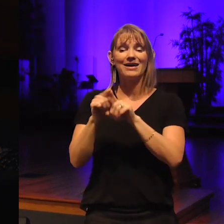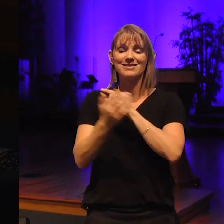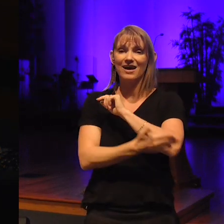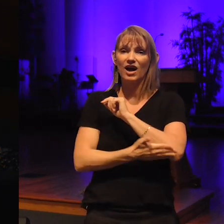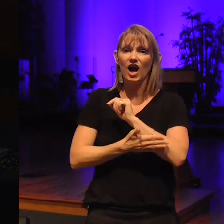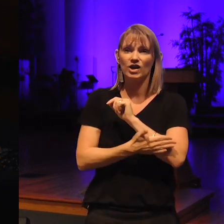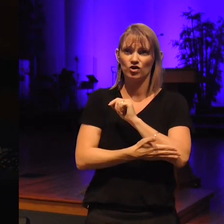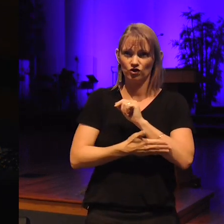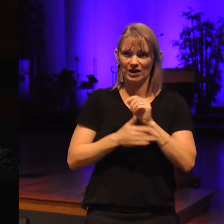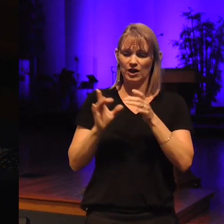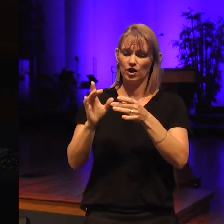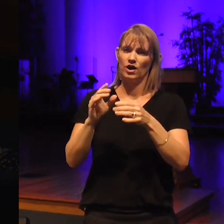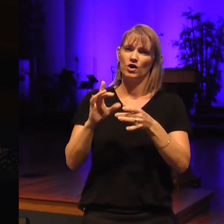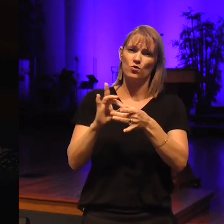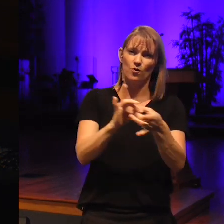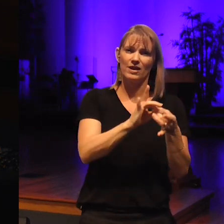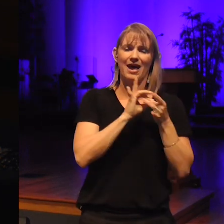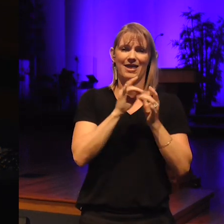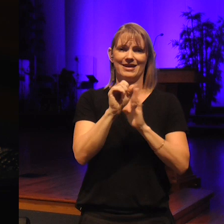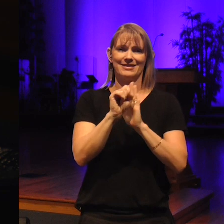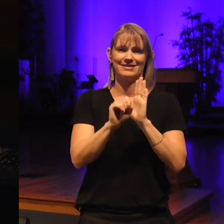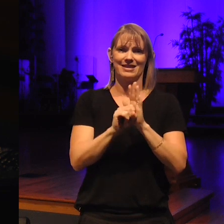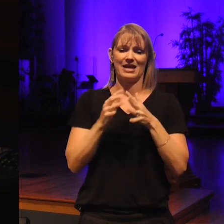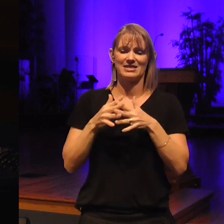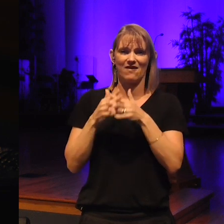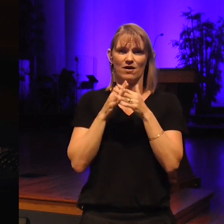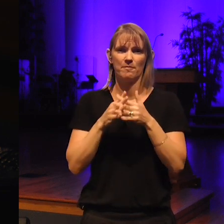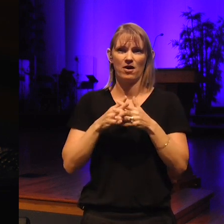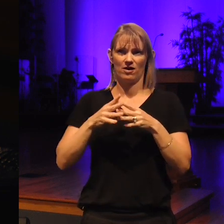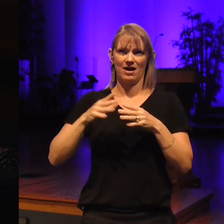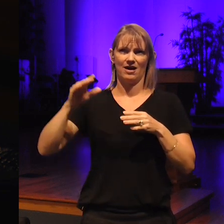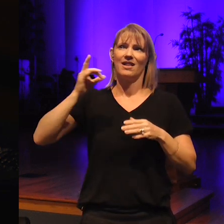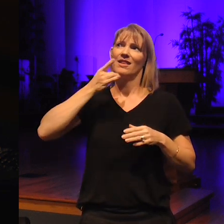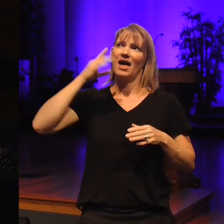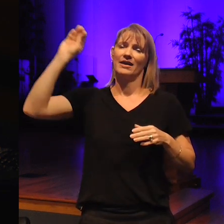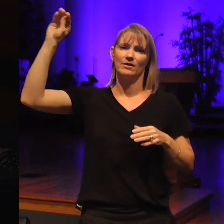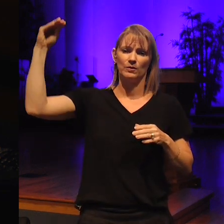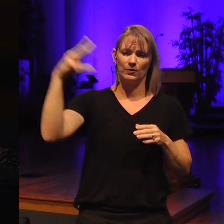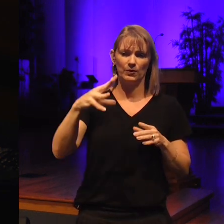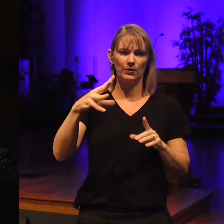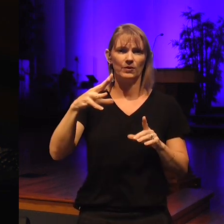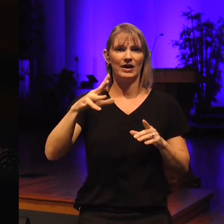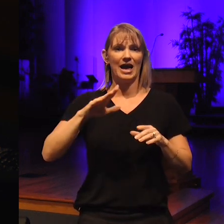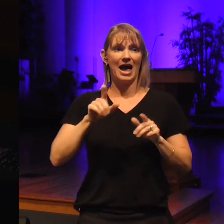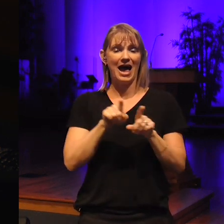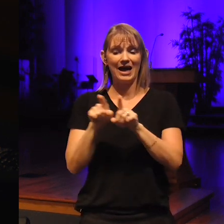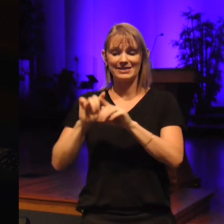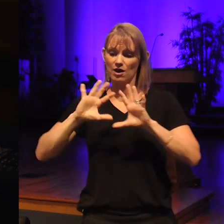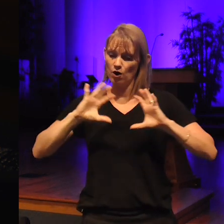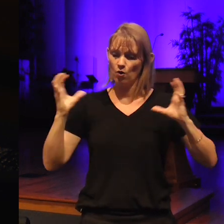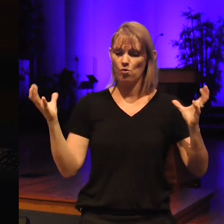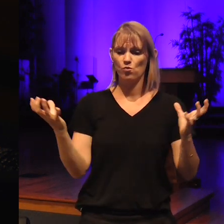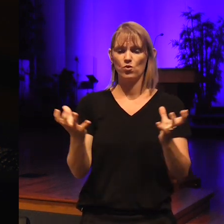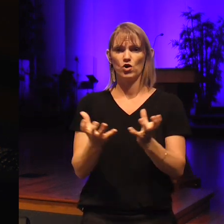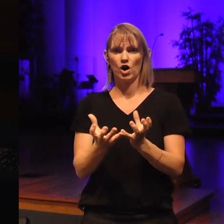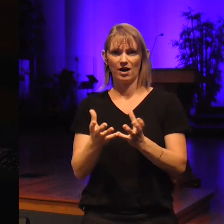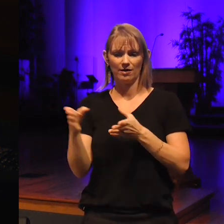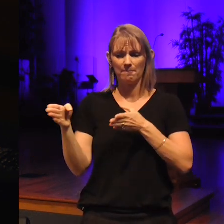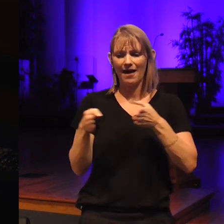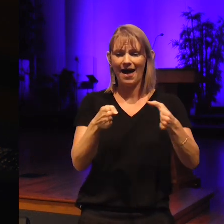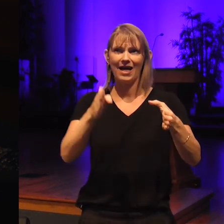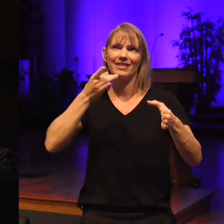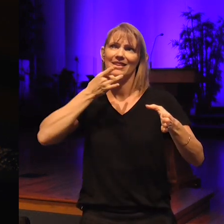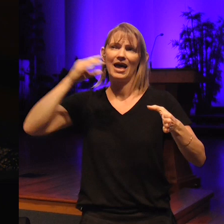country, United States of America, lighting our pathway as a world, being connected to the